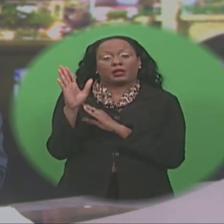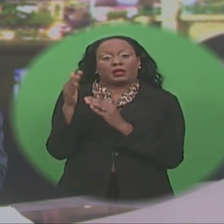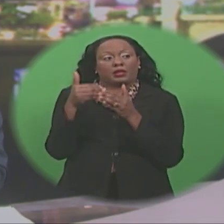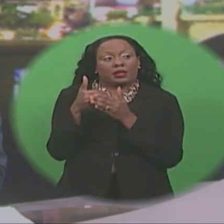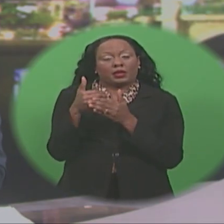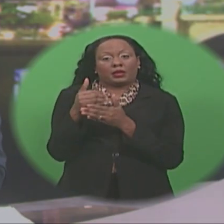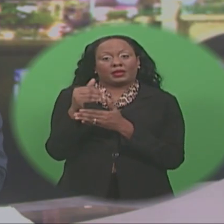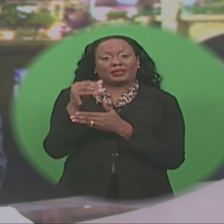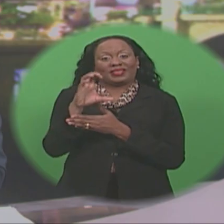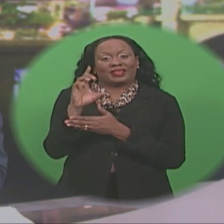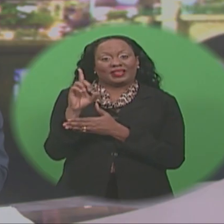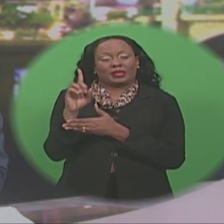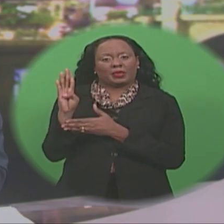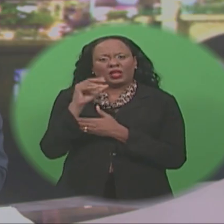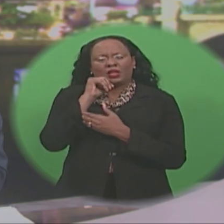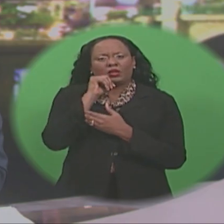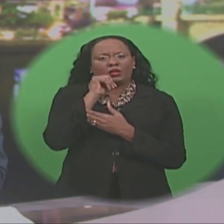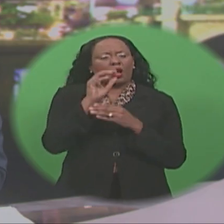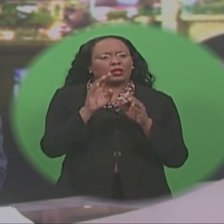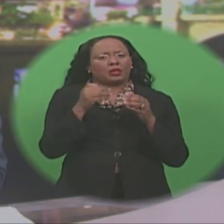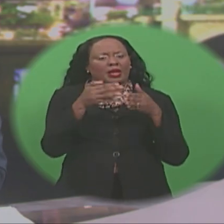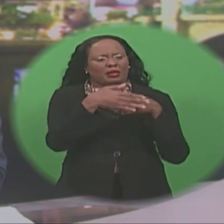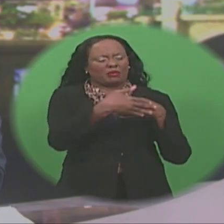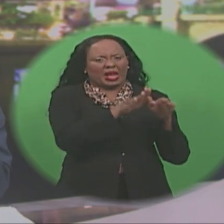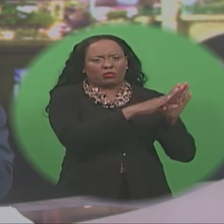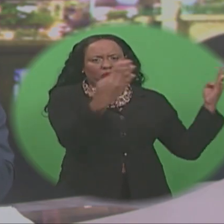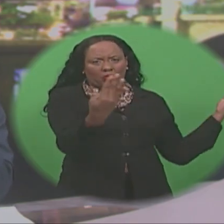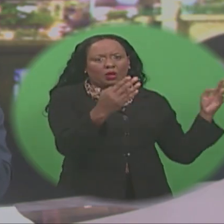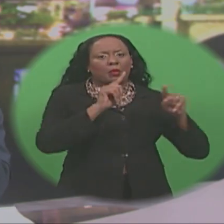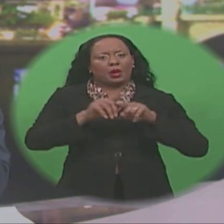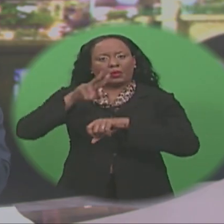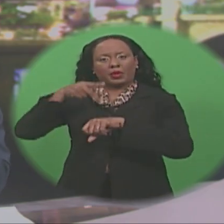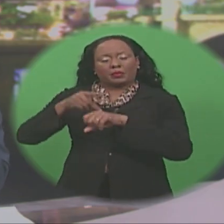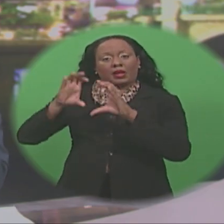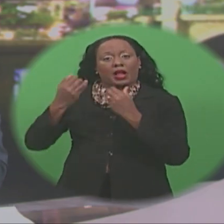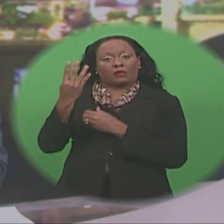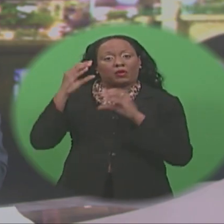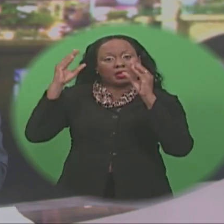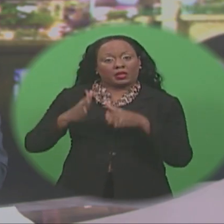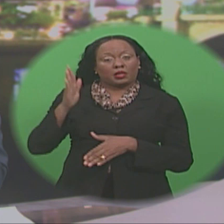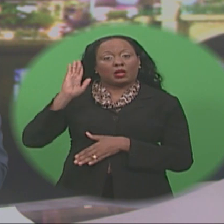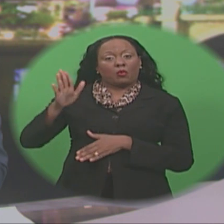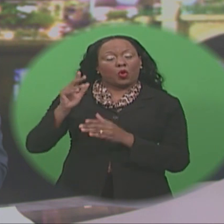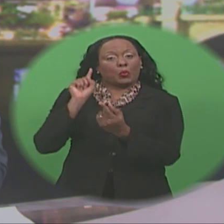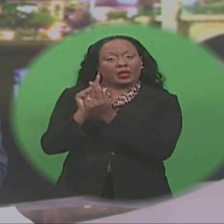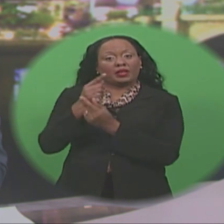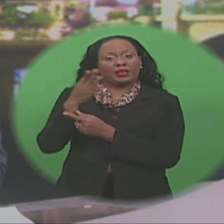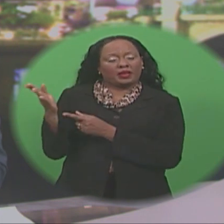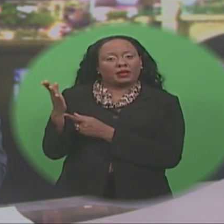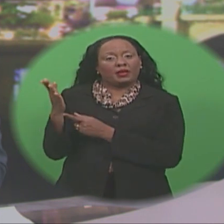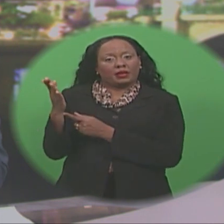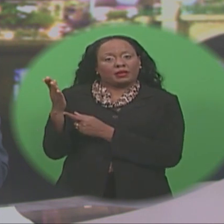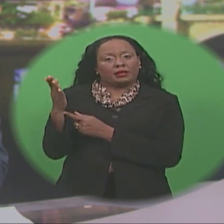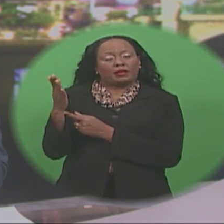Bank instead of the main entrance. They will be met by the principal and Class 4 teachers on arrival. School meals will be provided, as usual, for the